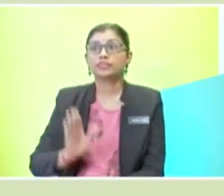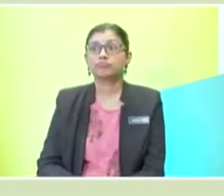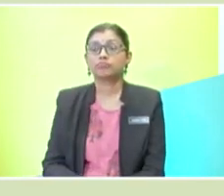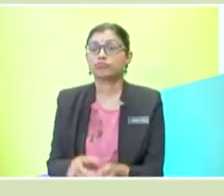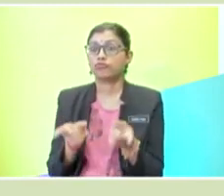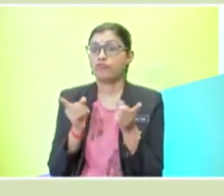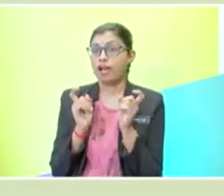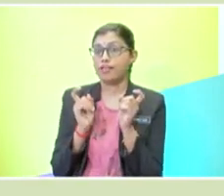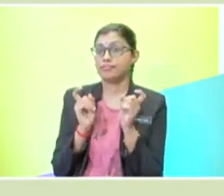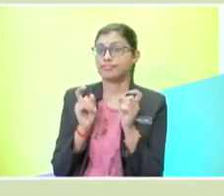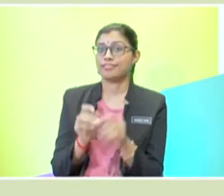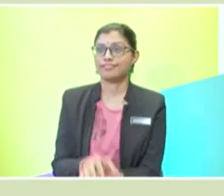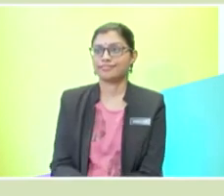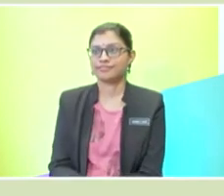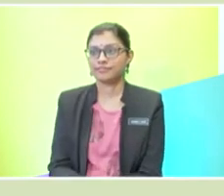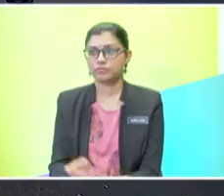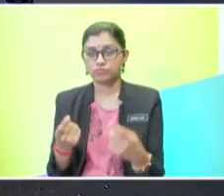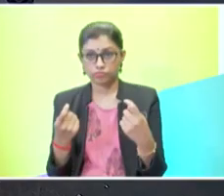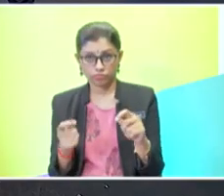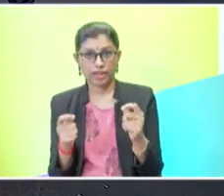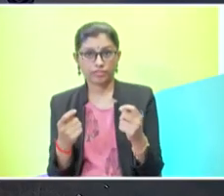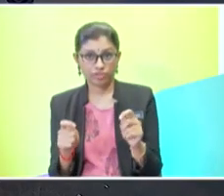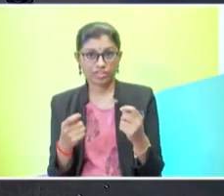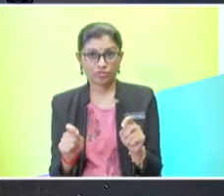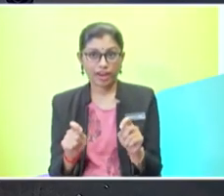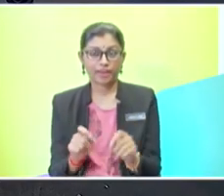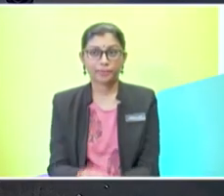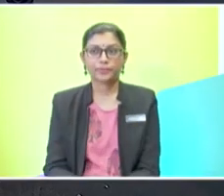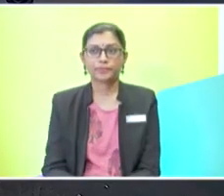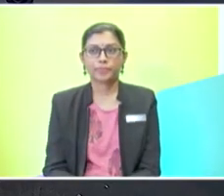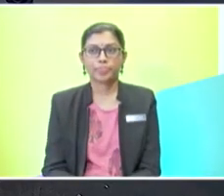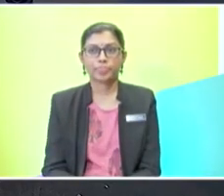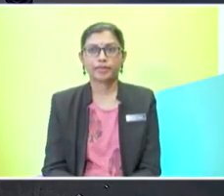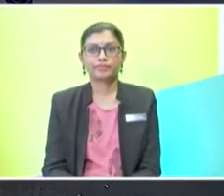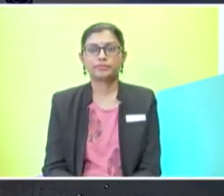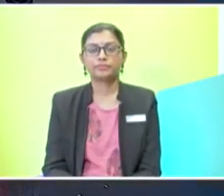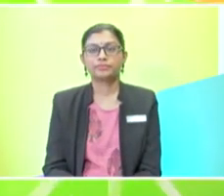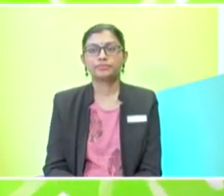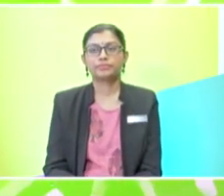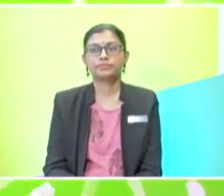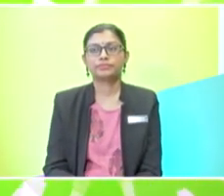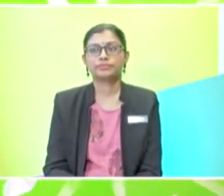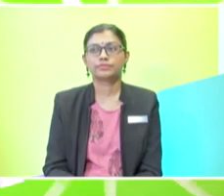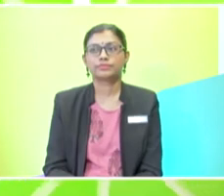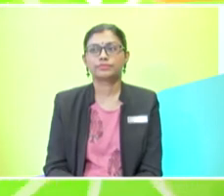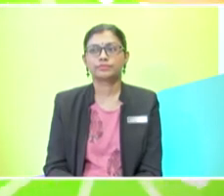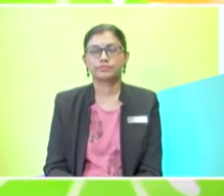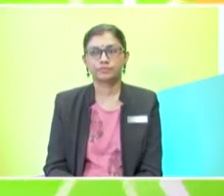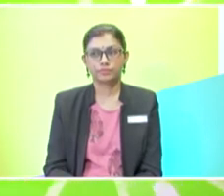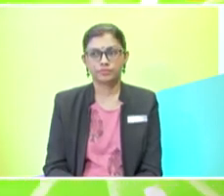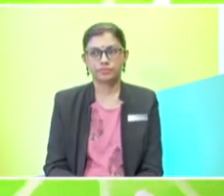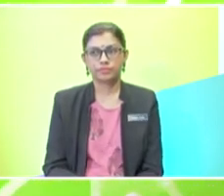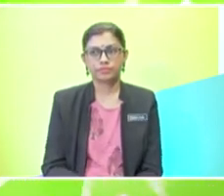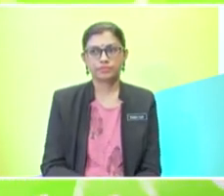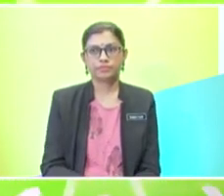Okay. All right, Iman is like so excited. I'm going to show you this first. Okay. Aisha's there as well. Fala is